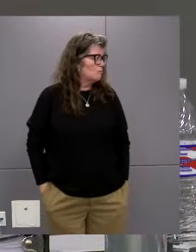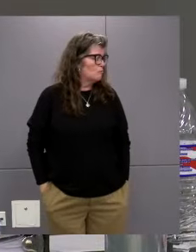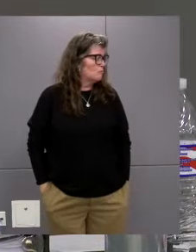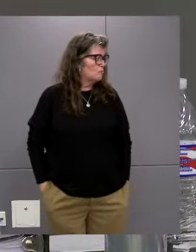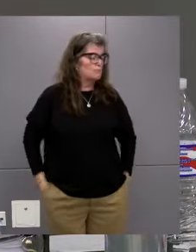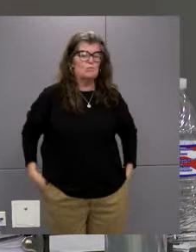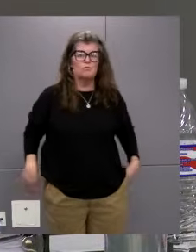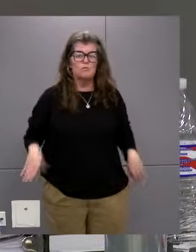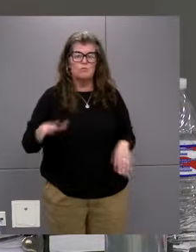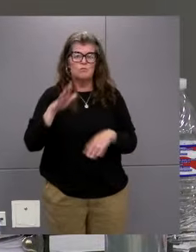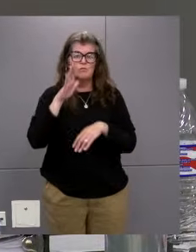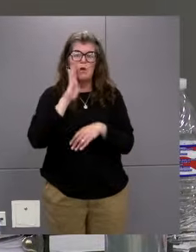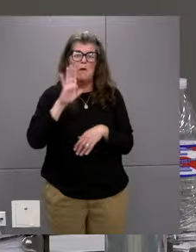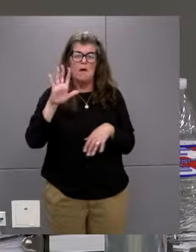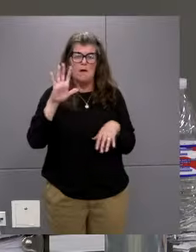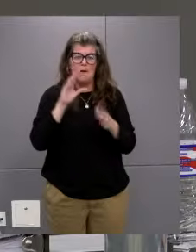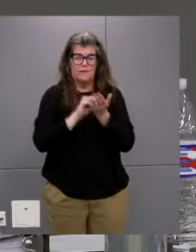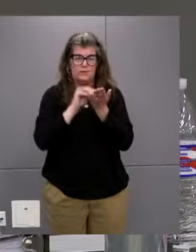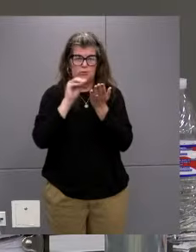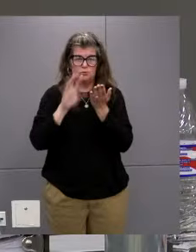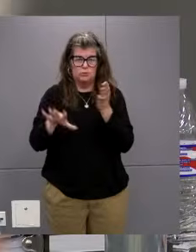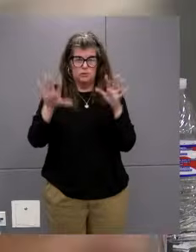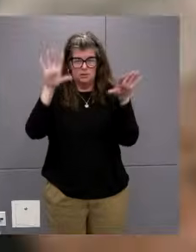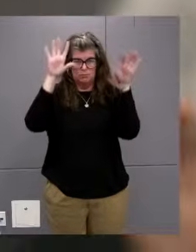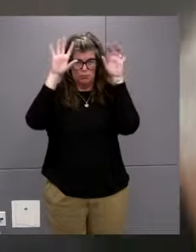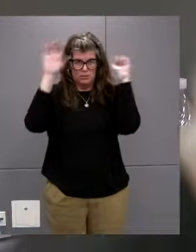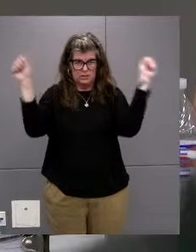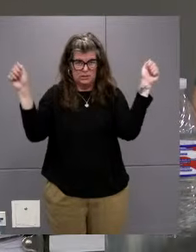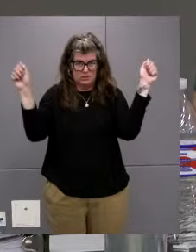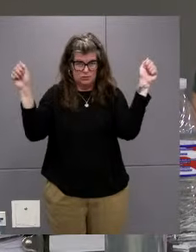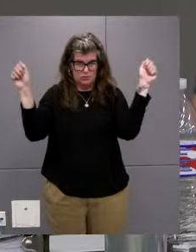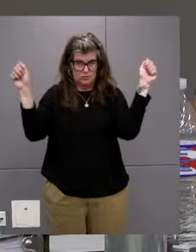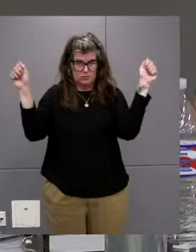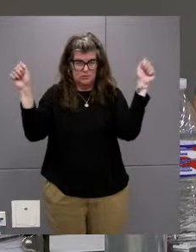the Student Presidential Advisory Council report.